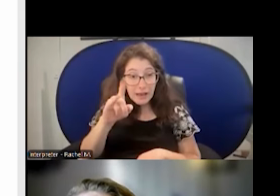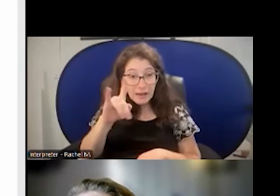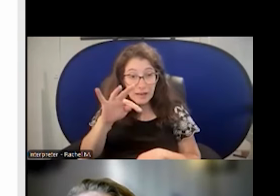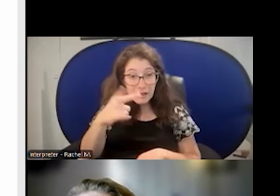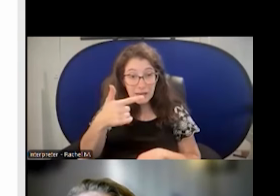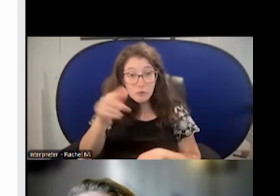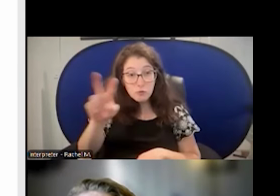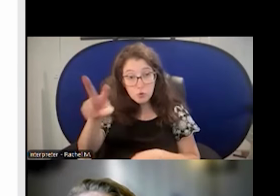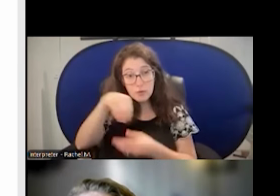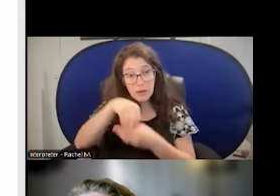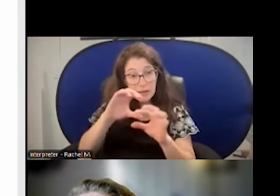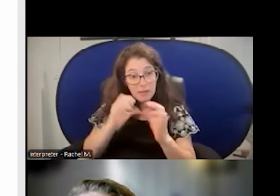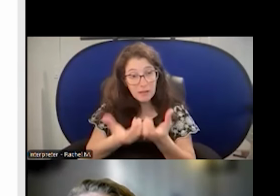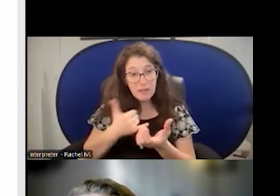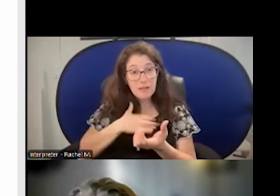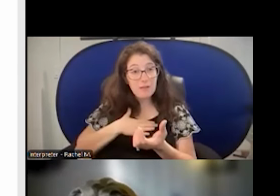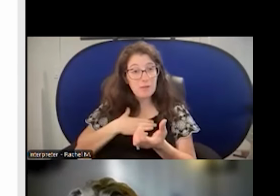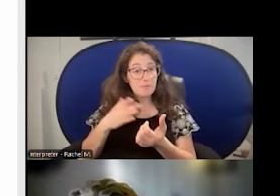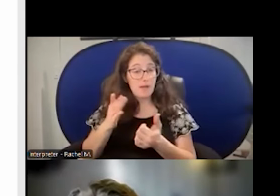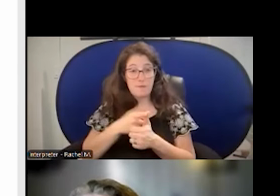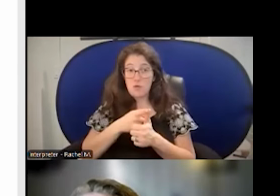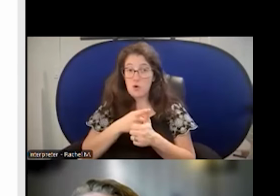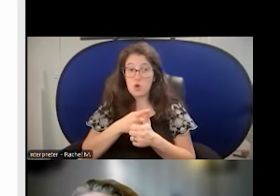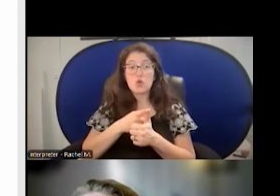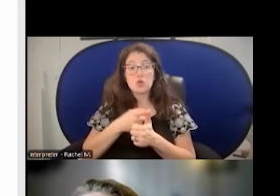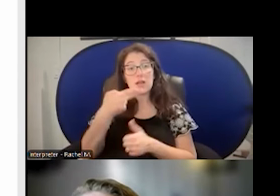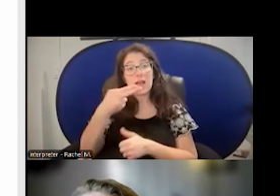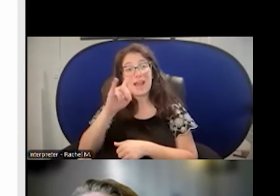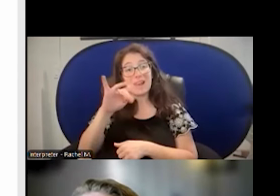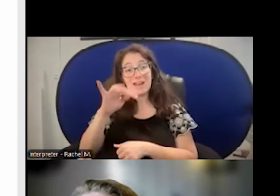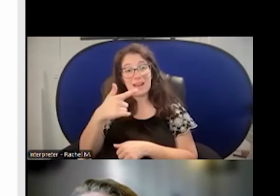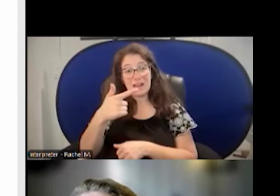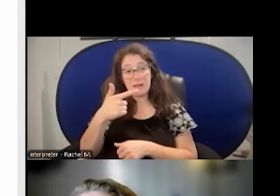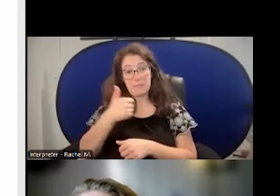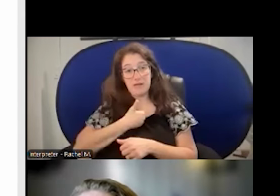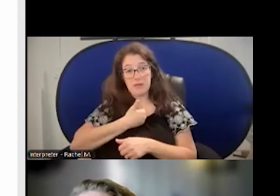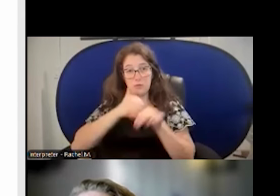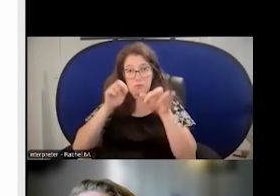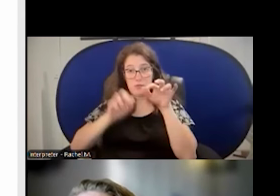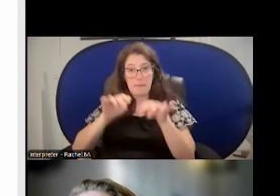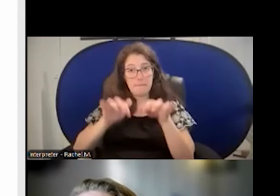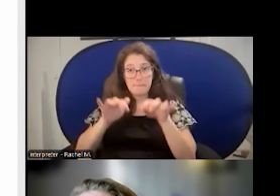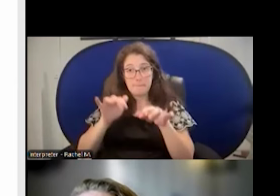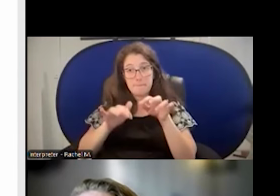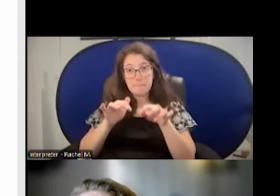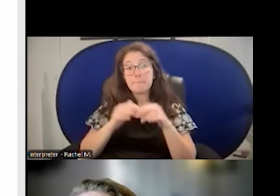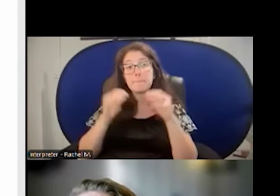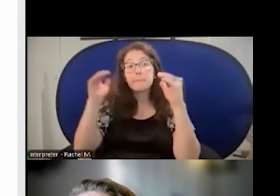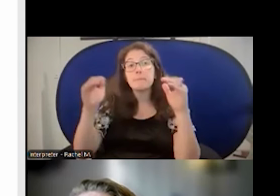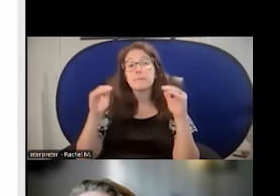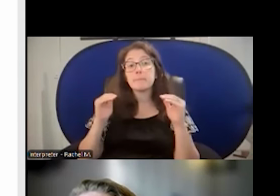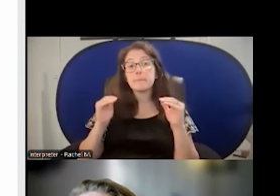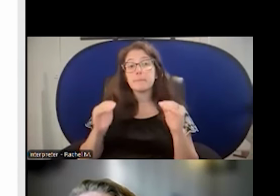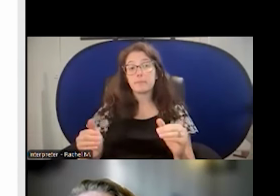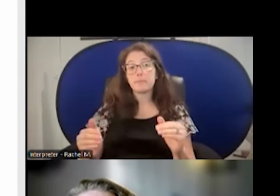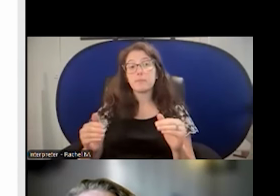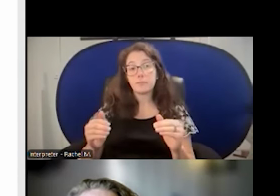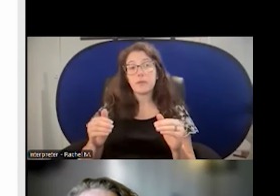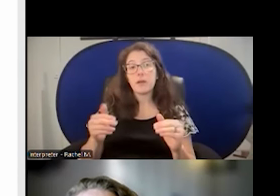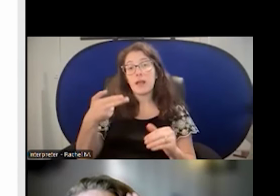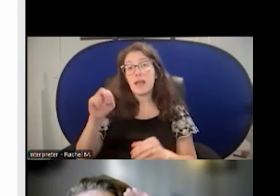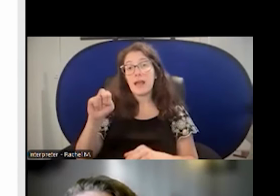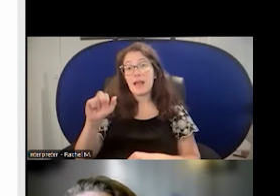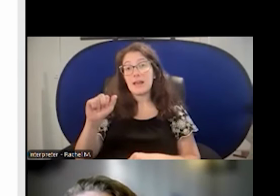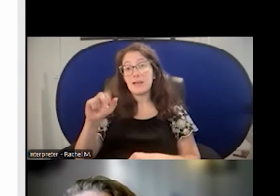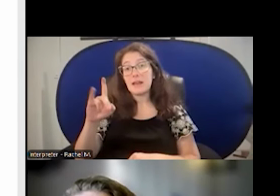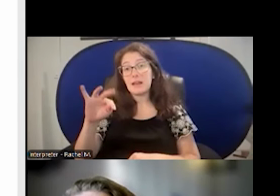class. So that is my first heading that I have. Hold on, let me get this fixed up. And then these are heading threes. So